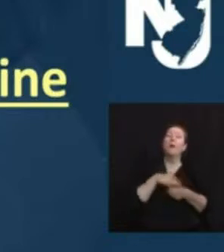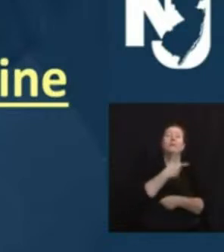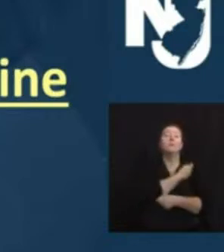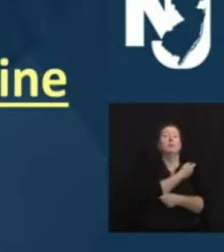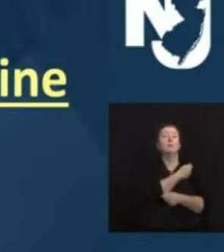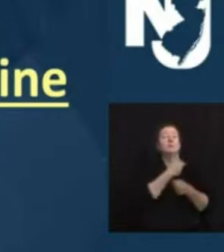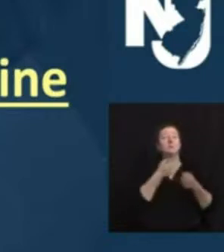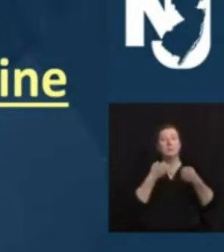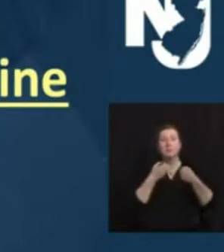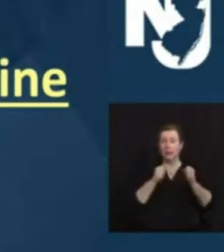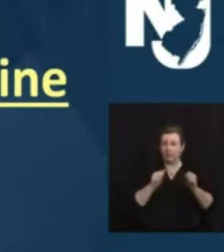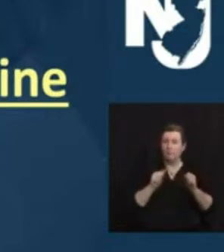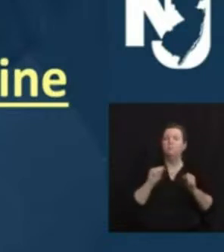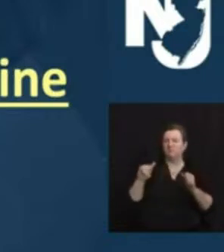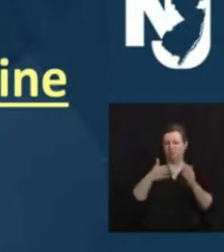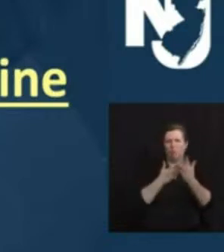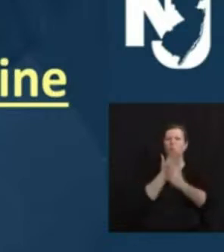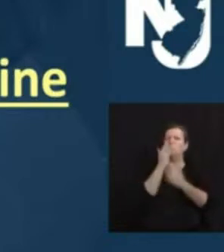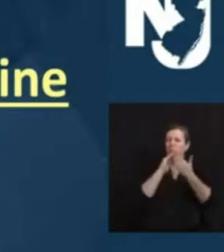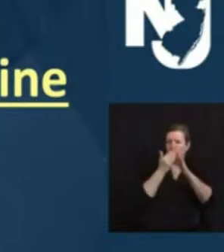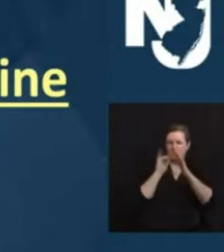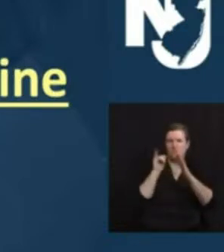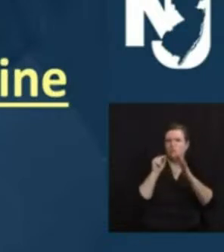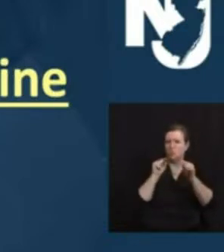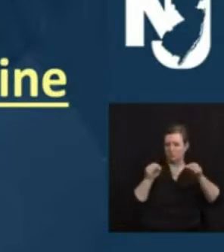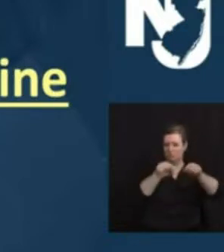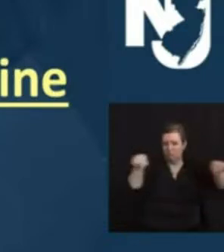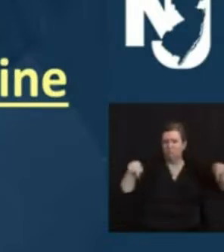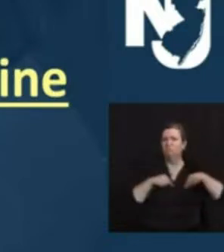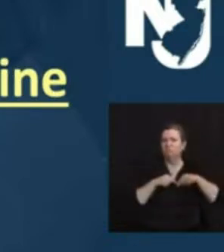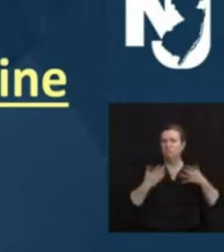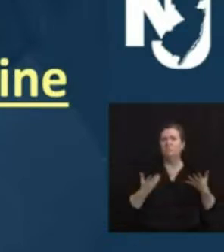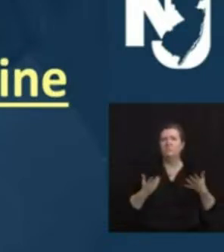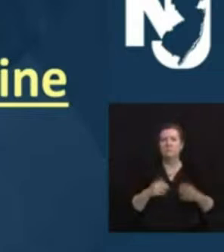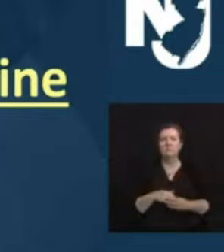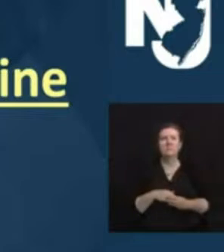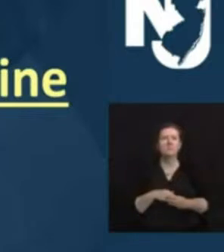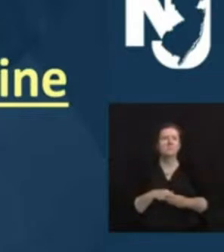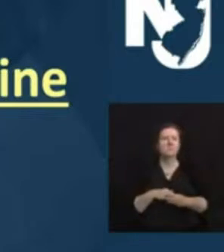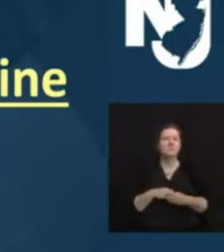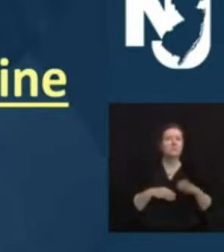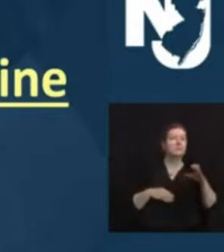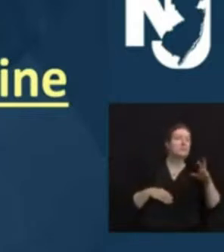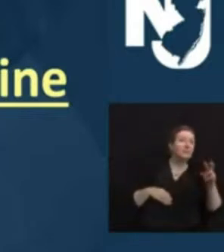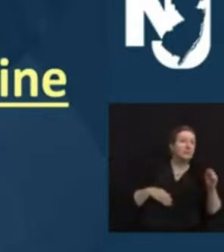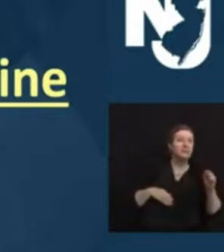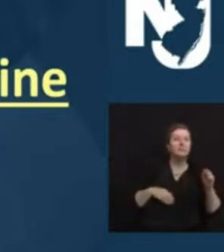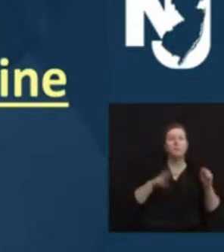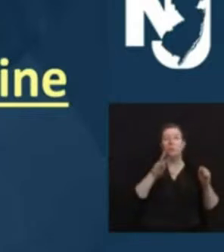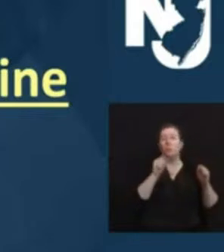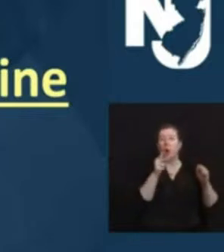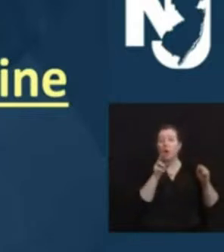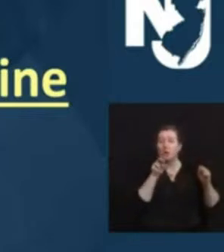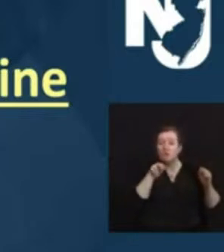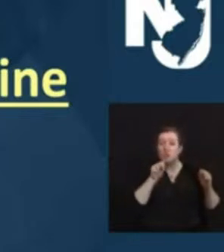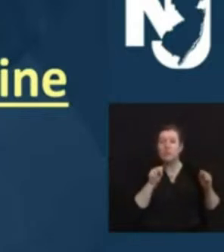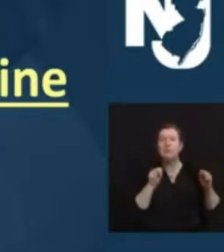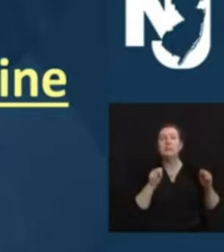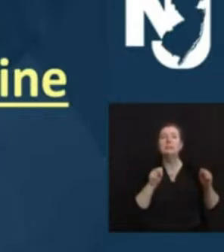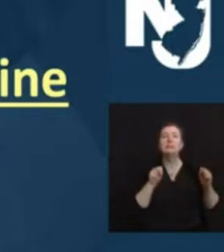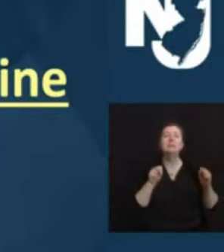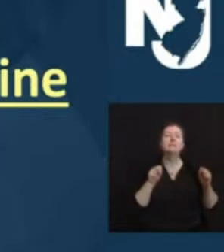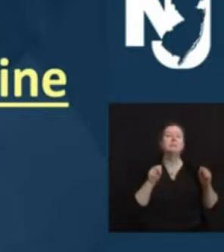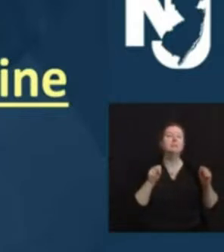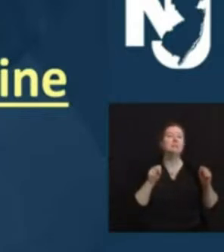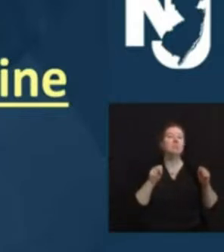And through our partners at CVS and Walgreens and through the Federal Pharmacy Long-Term Care Program, we have what I would put up against any